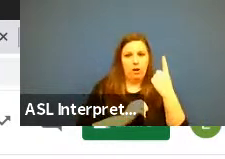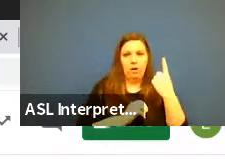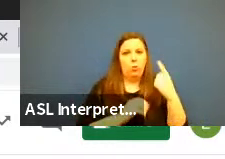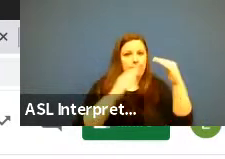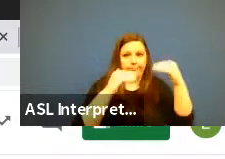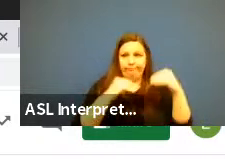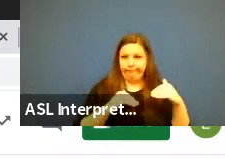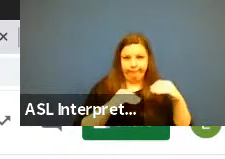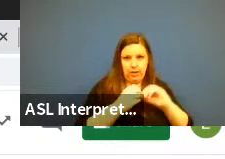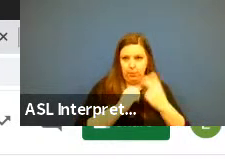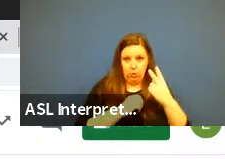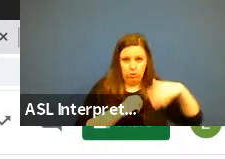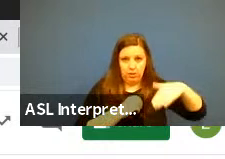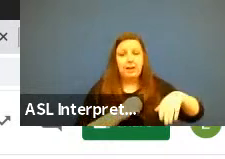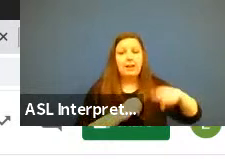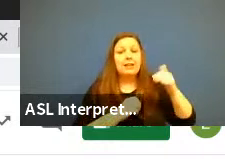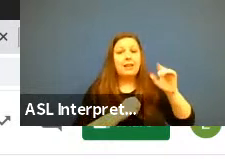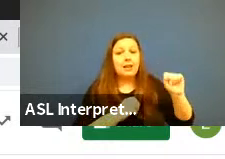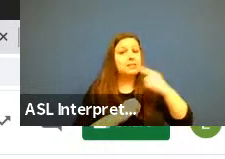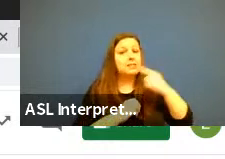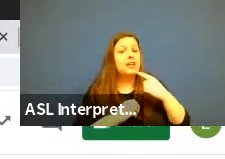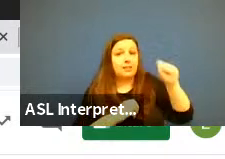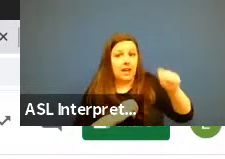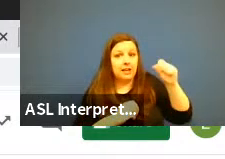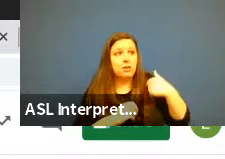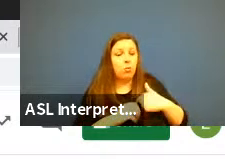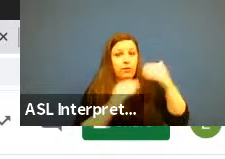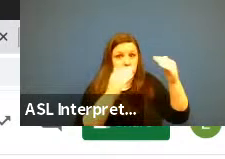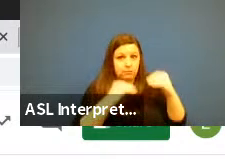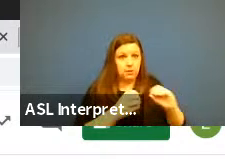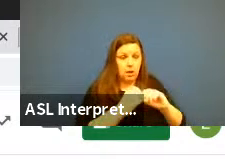Yes, we've moved to number 2. Okay. So